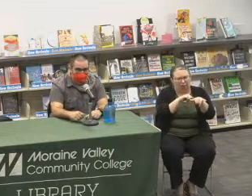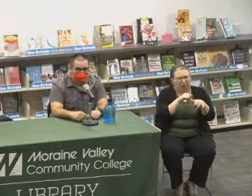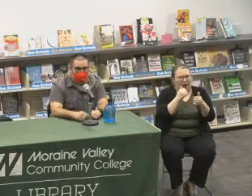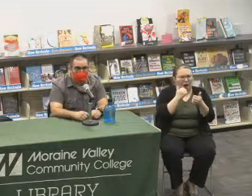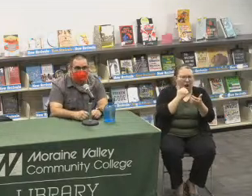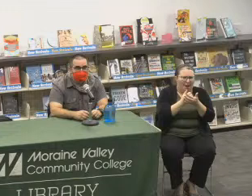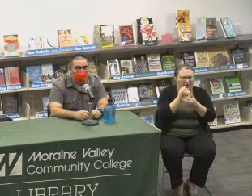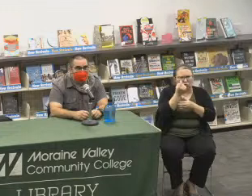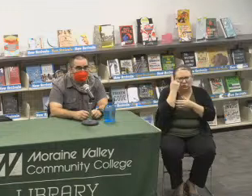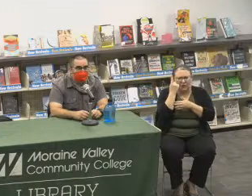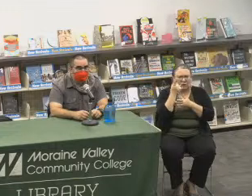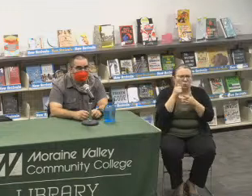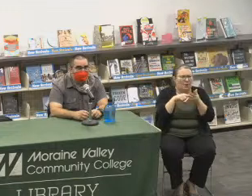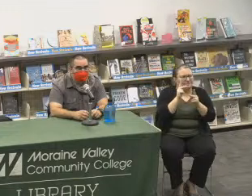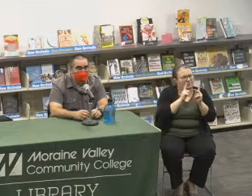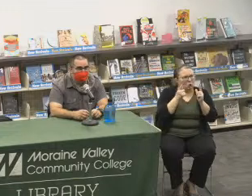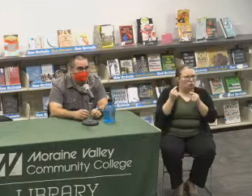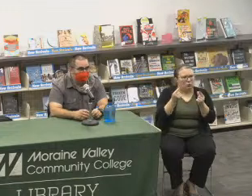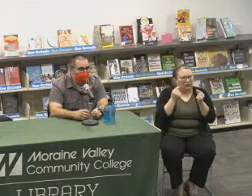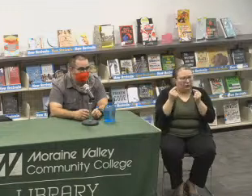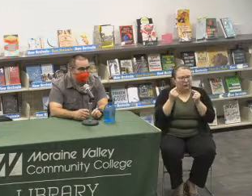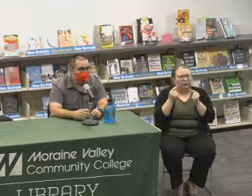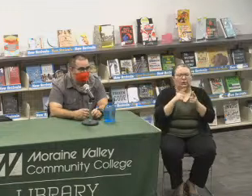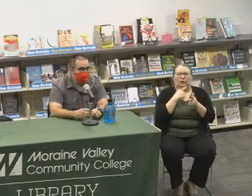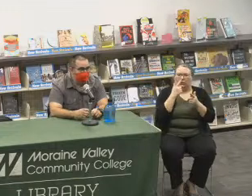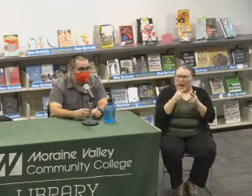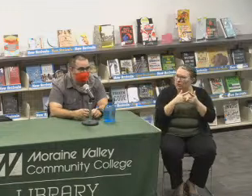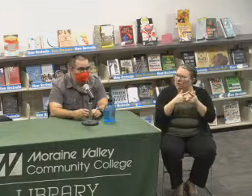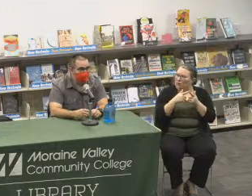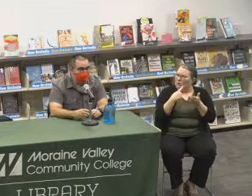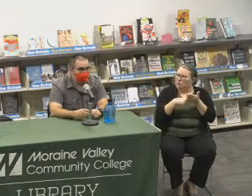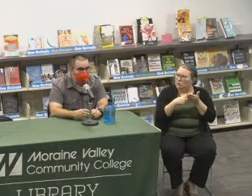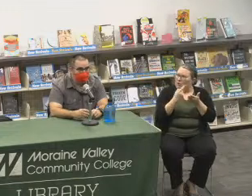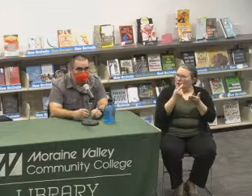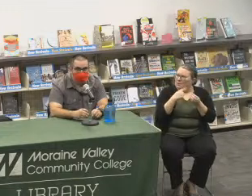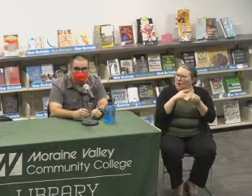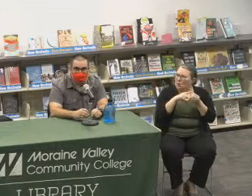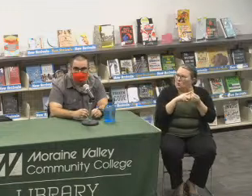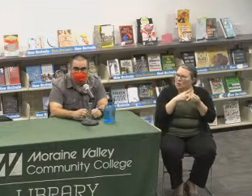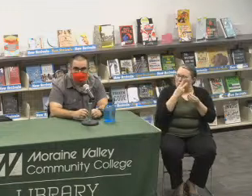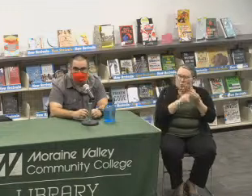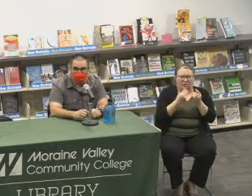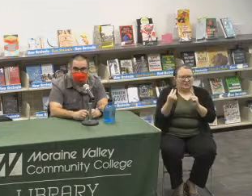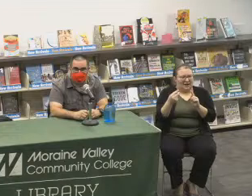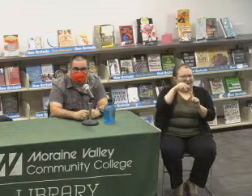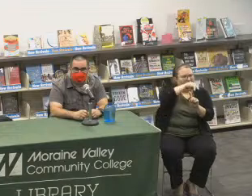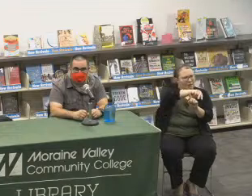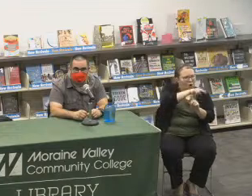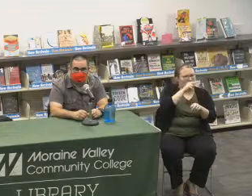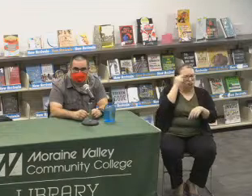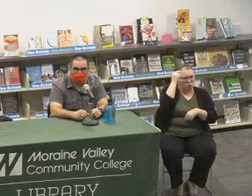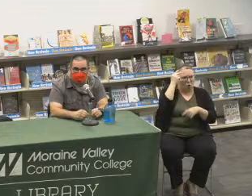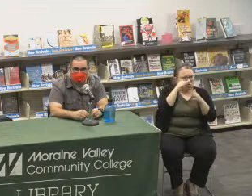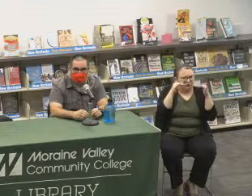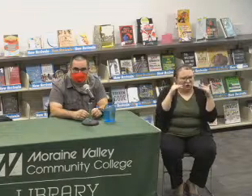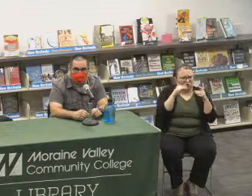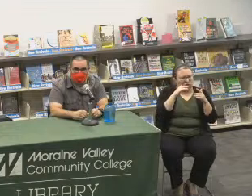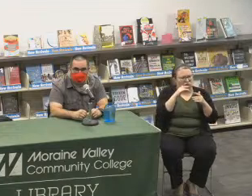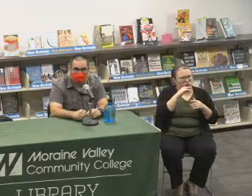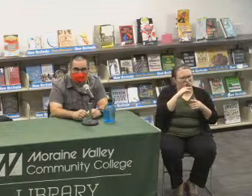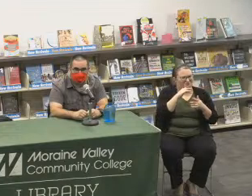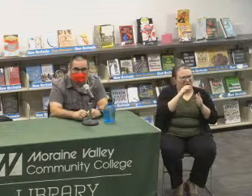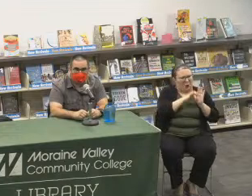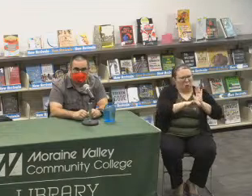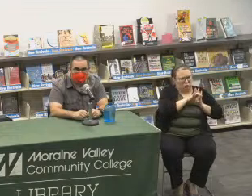why people are doing what they're doing. And then I'm going to talk a little bit about both sides of common neurodiverse traits where there's kind of